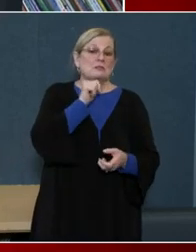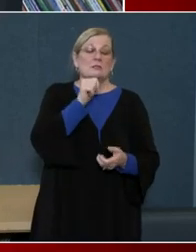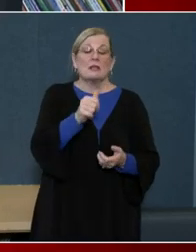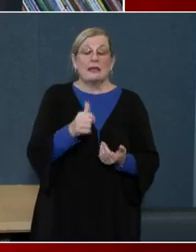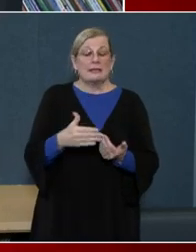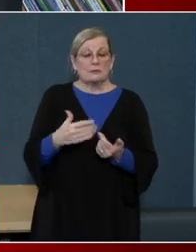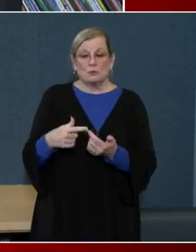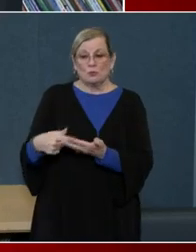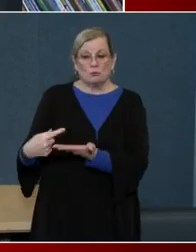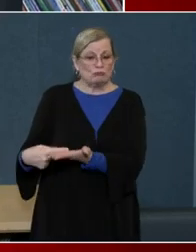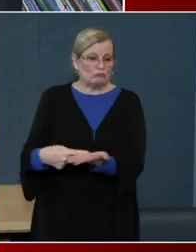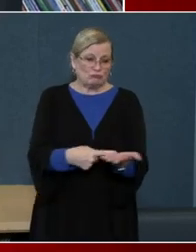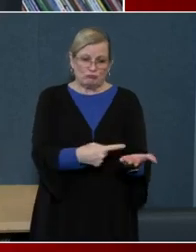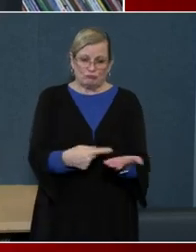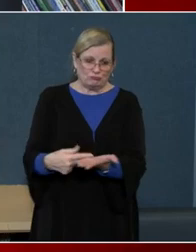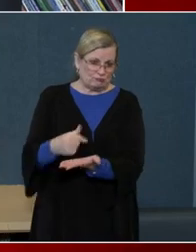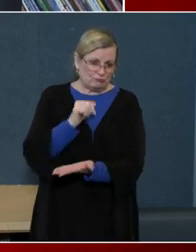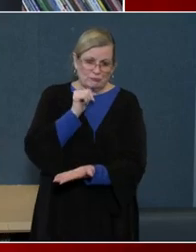itself.